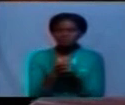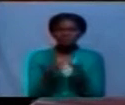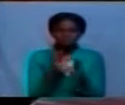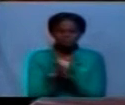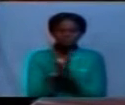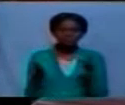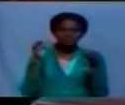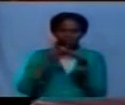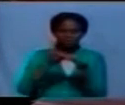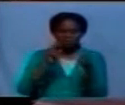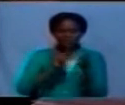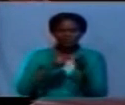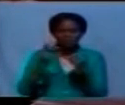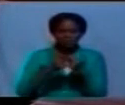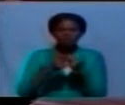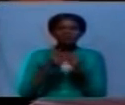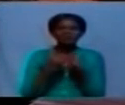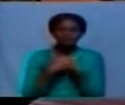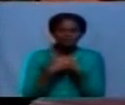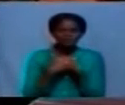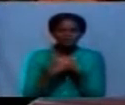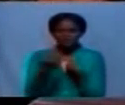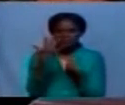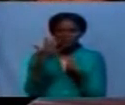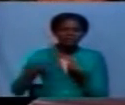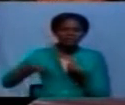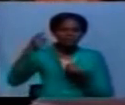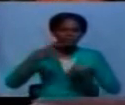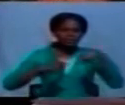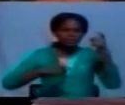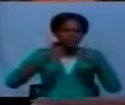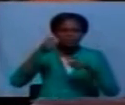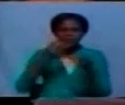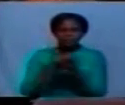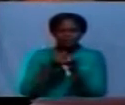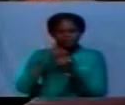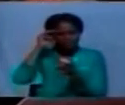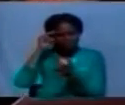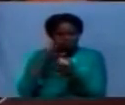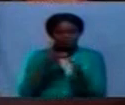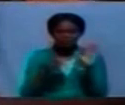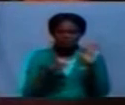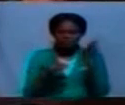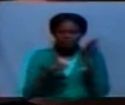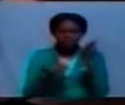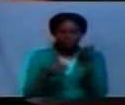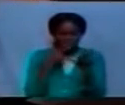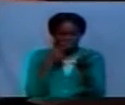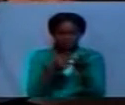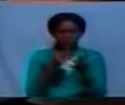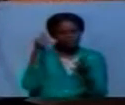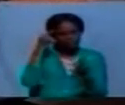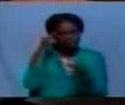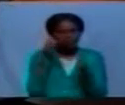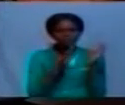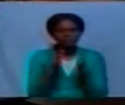Plus recovery program has 5 pillars, according to the finance minister, and one of them, the 5th pillar, looks at governments intending